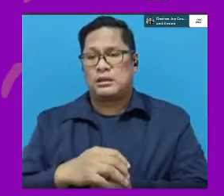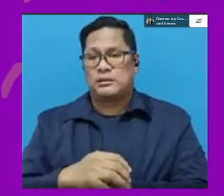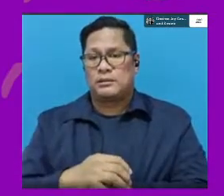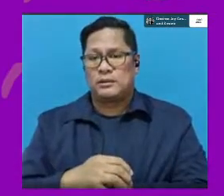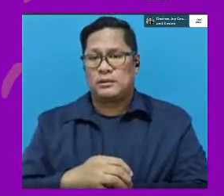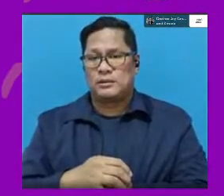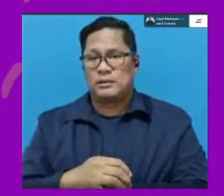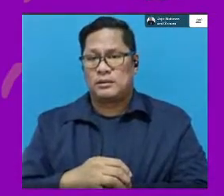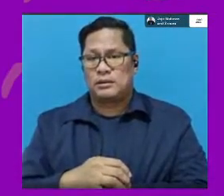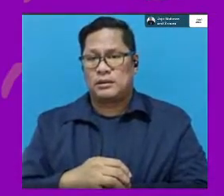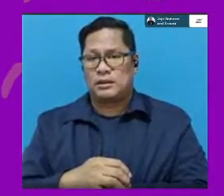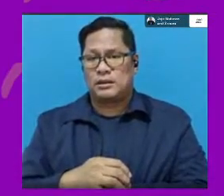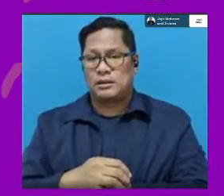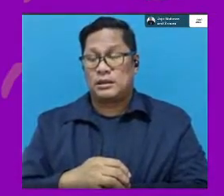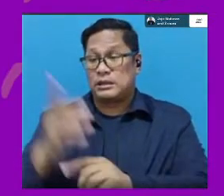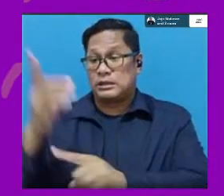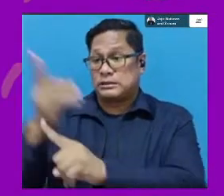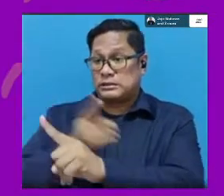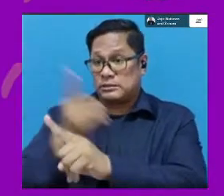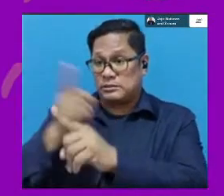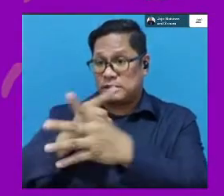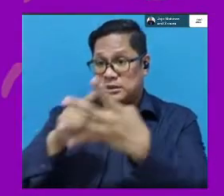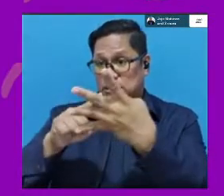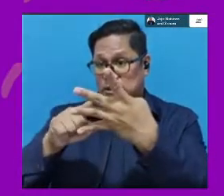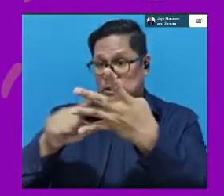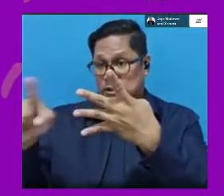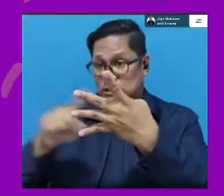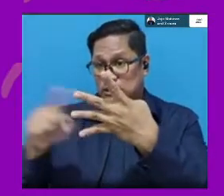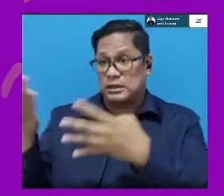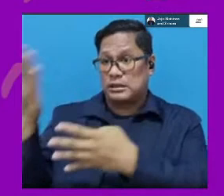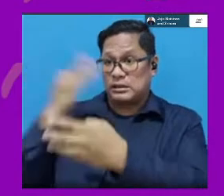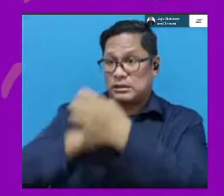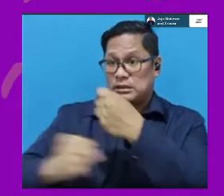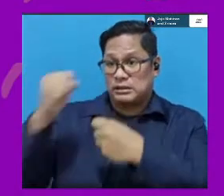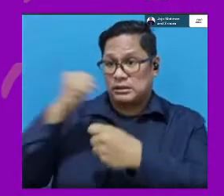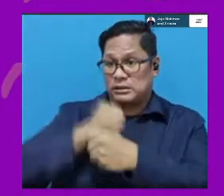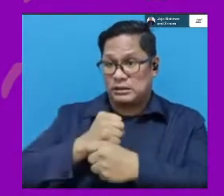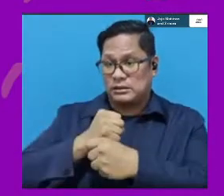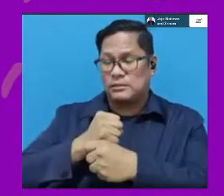And in December, by mid-December last year,